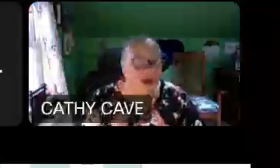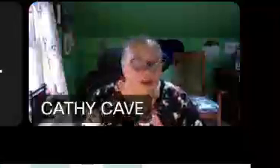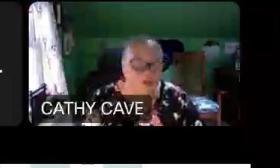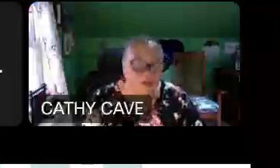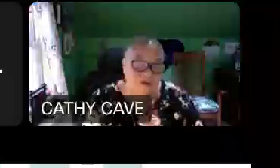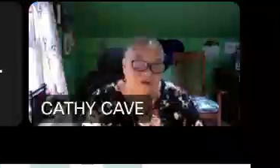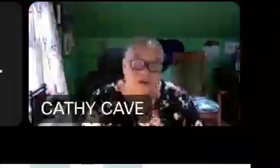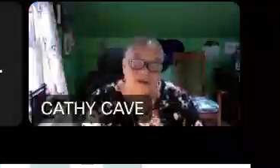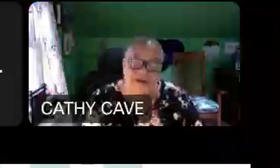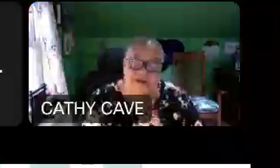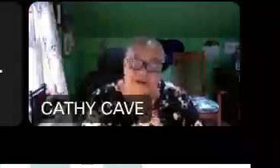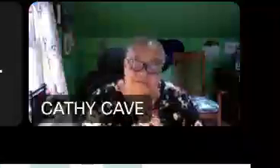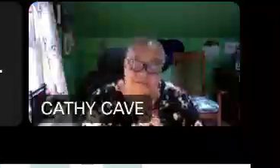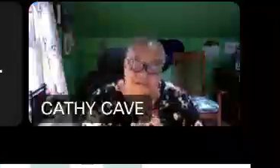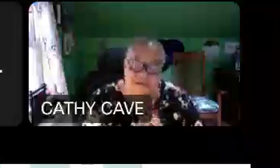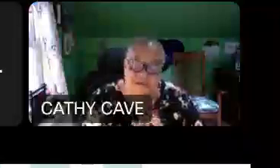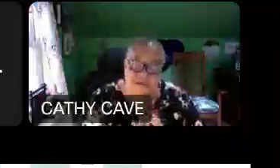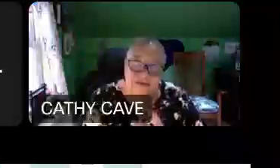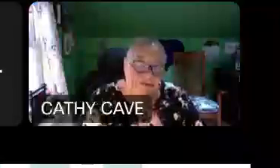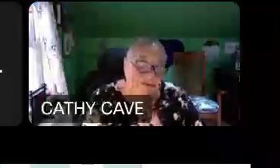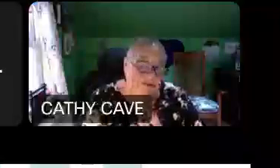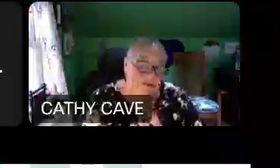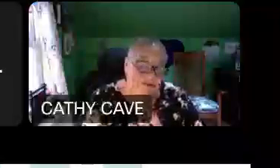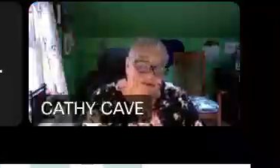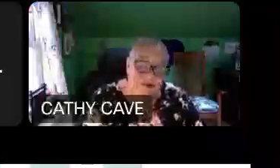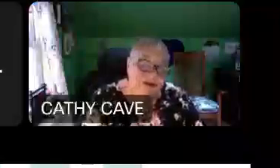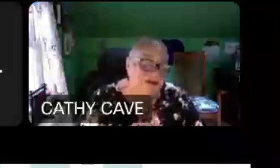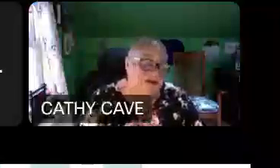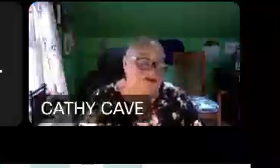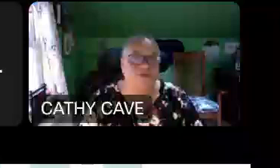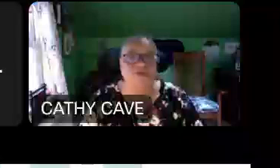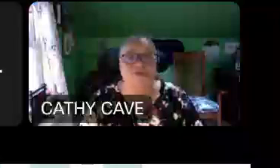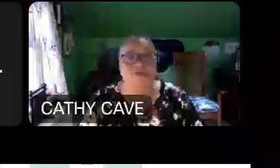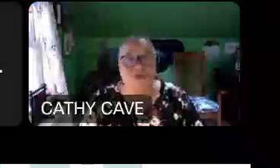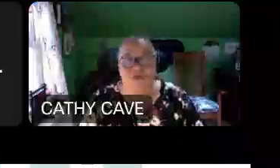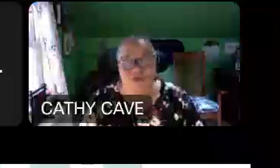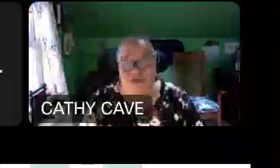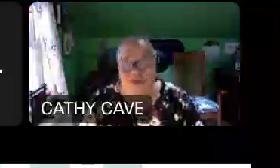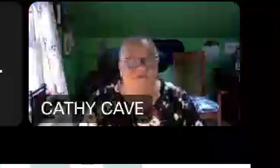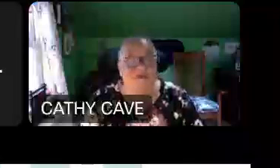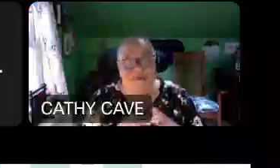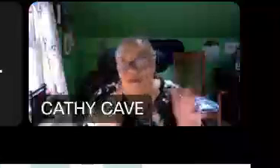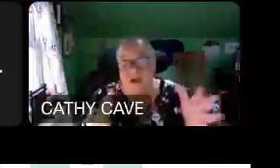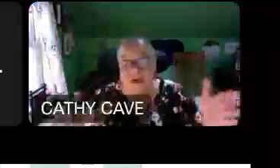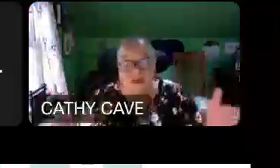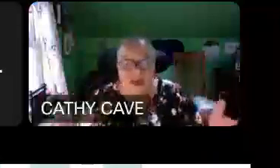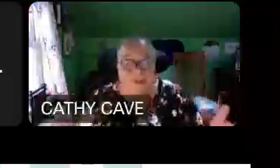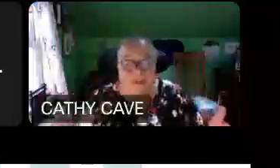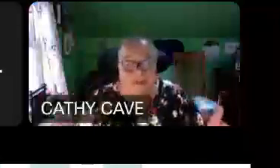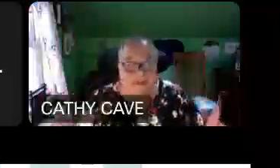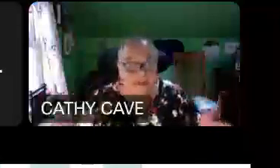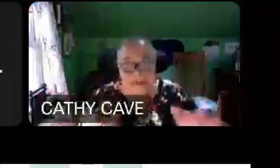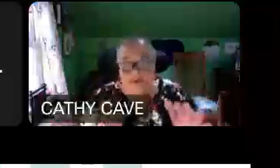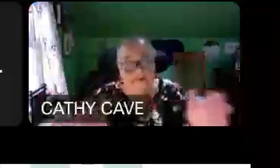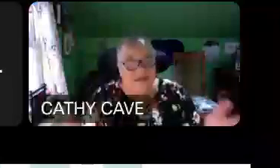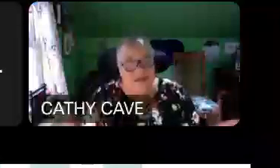to really listen to the person who's speaking, to be respectful, and then talk about what that